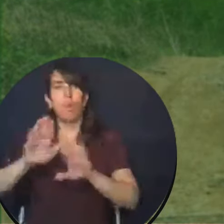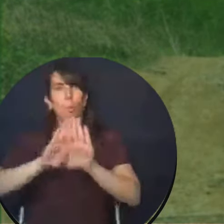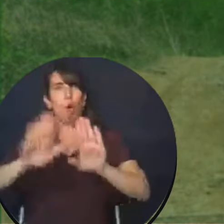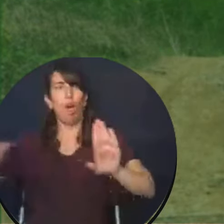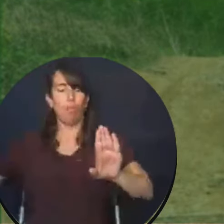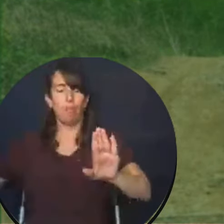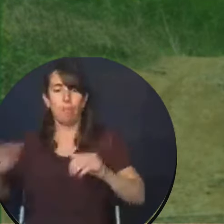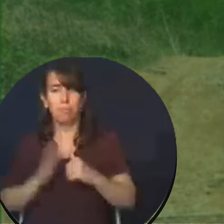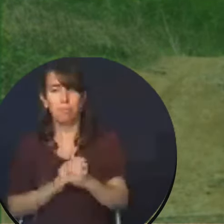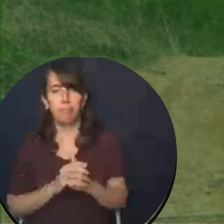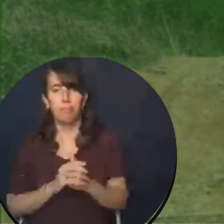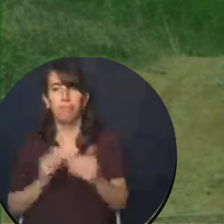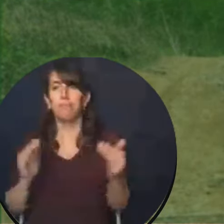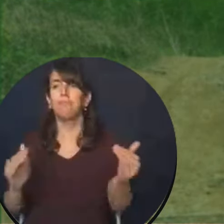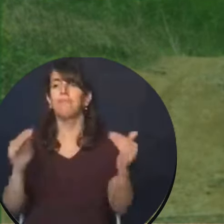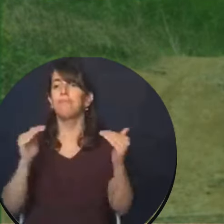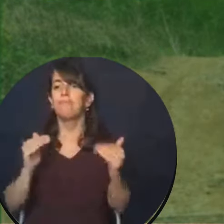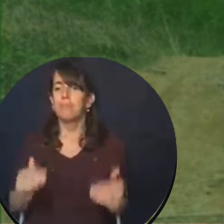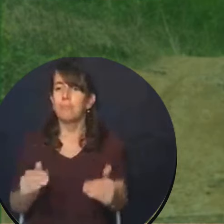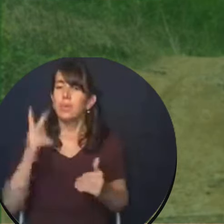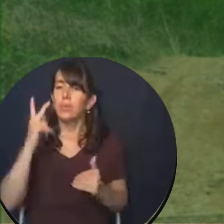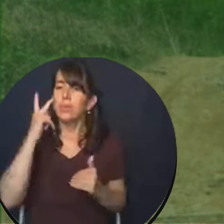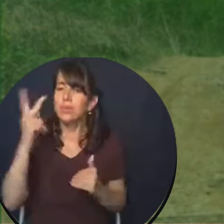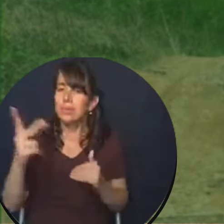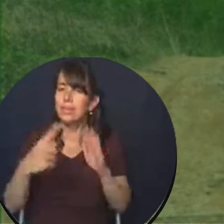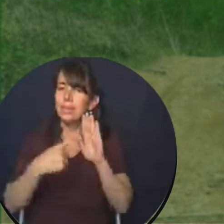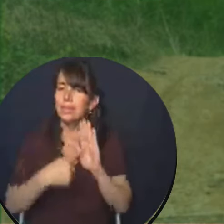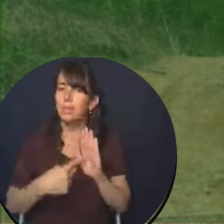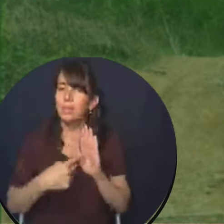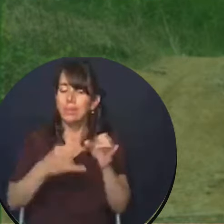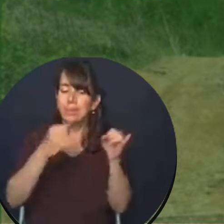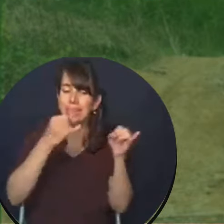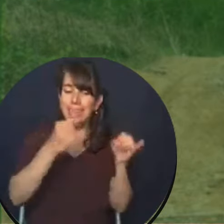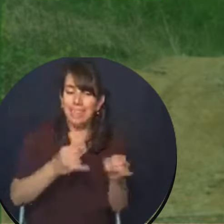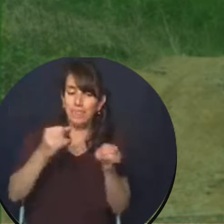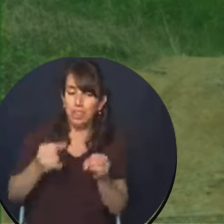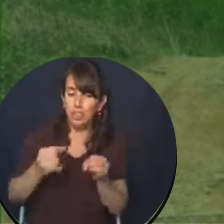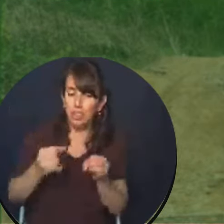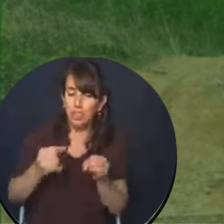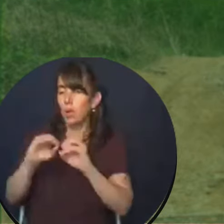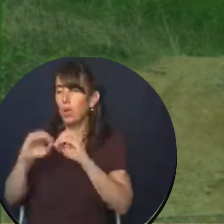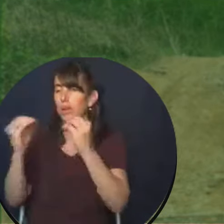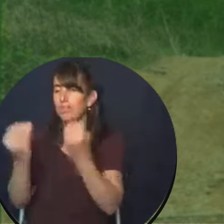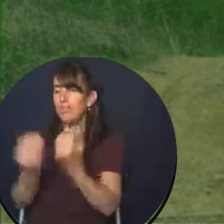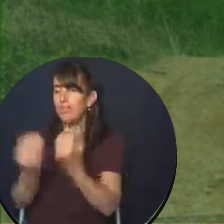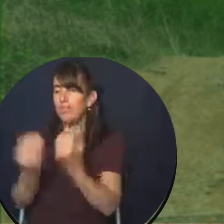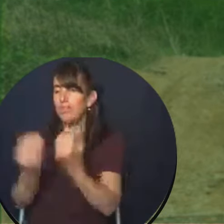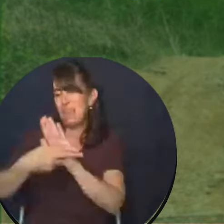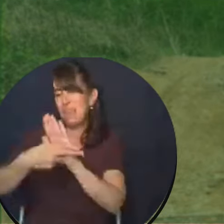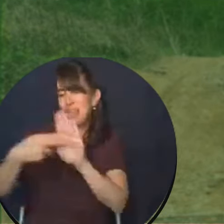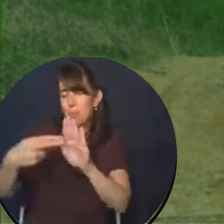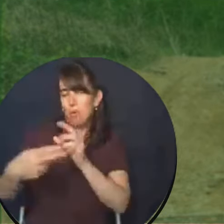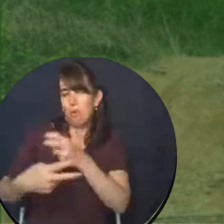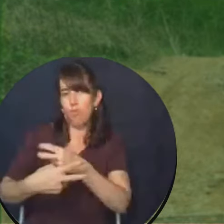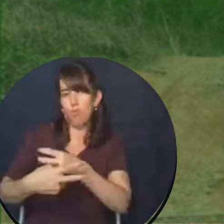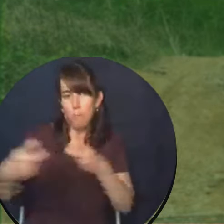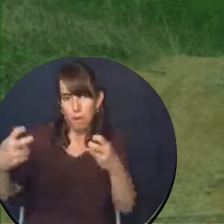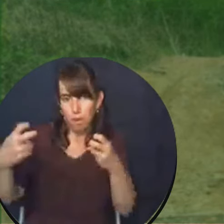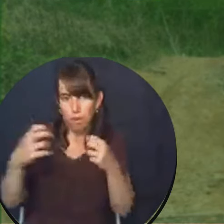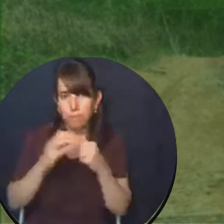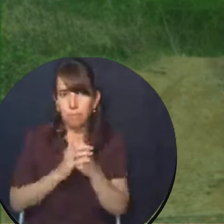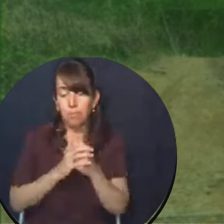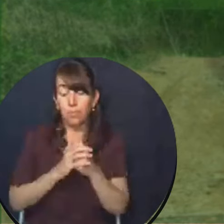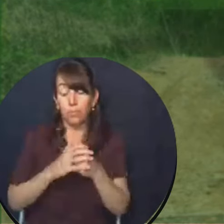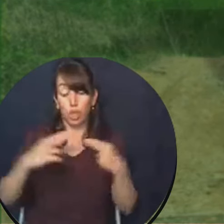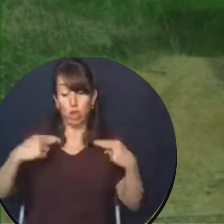And then we see examples of individual and organizational criminalization with the usage of existing laws. So human